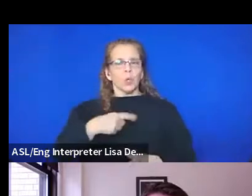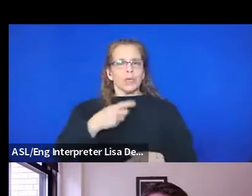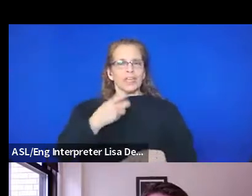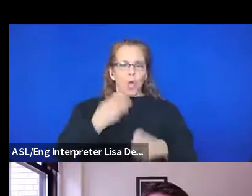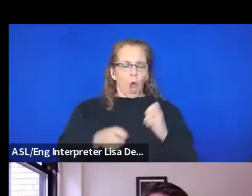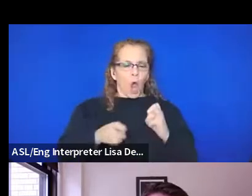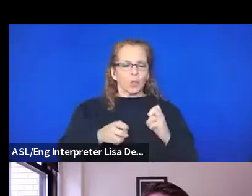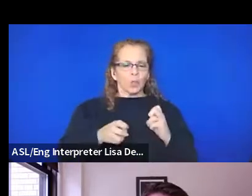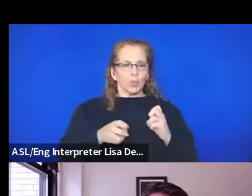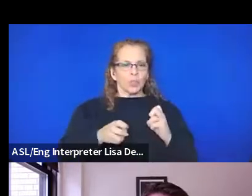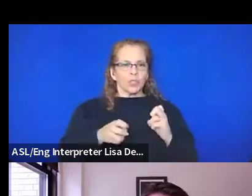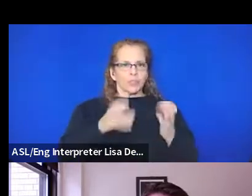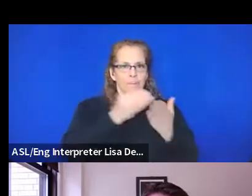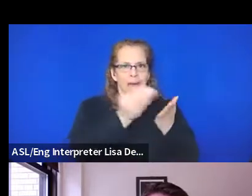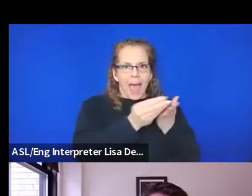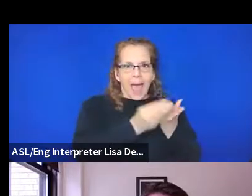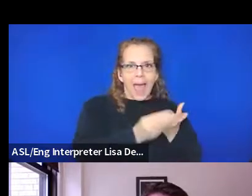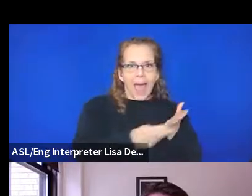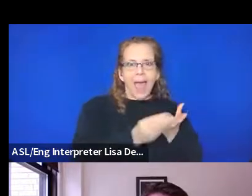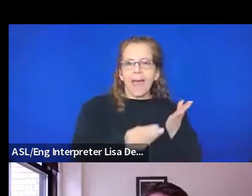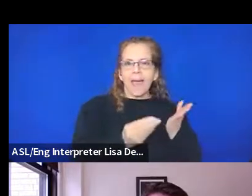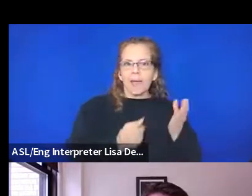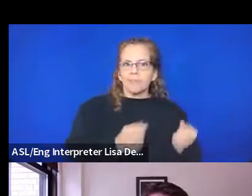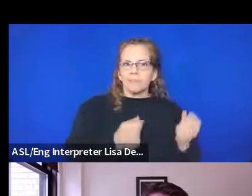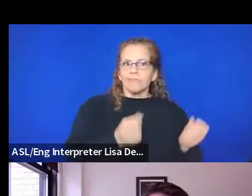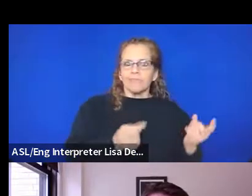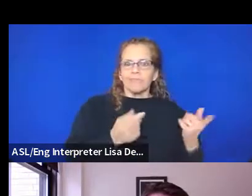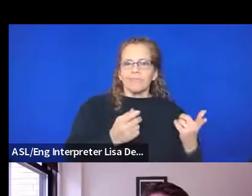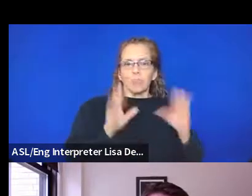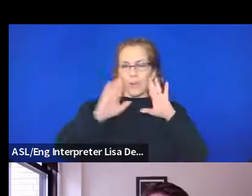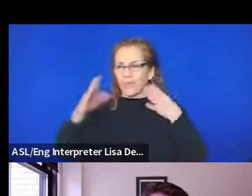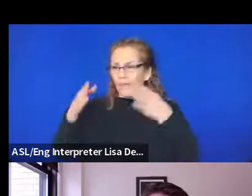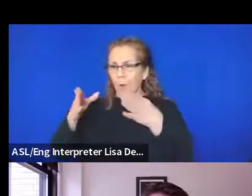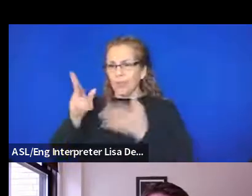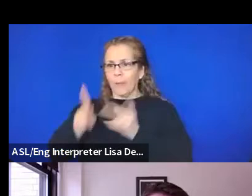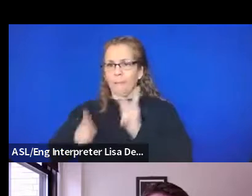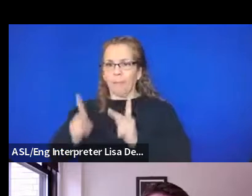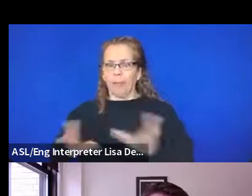and buy stuff sometimes when you're so focused on the people.